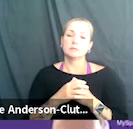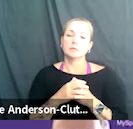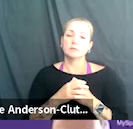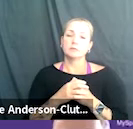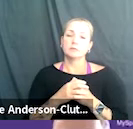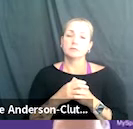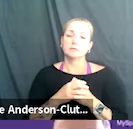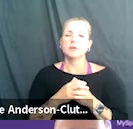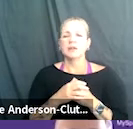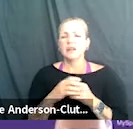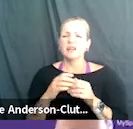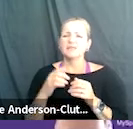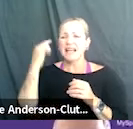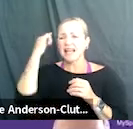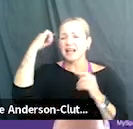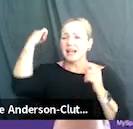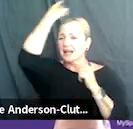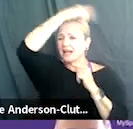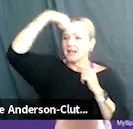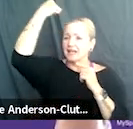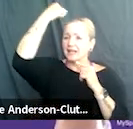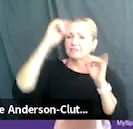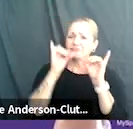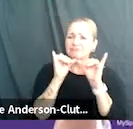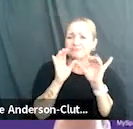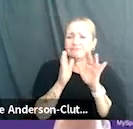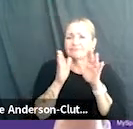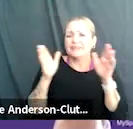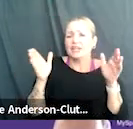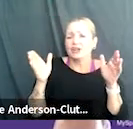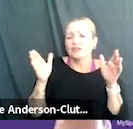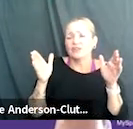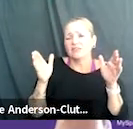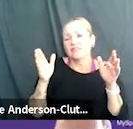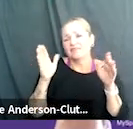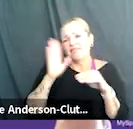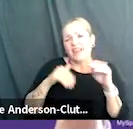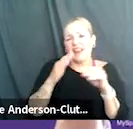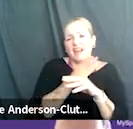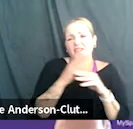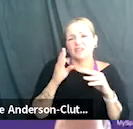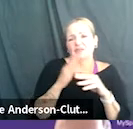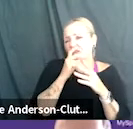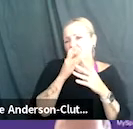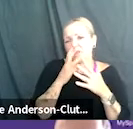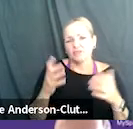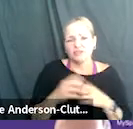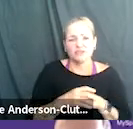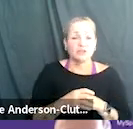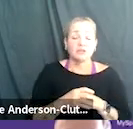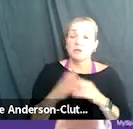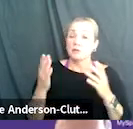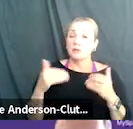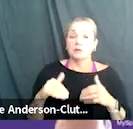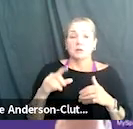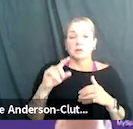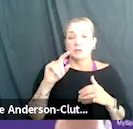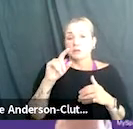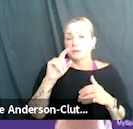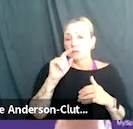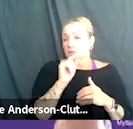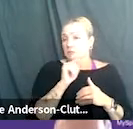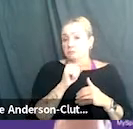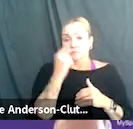slightly above average, but not dramatically so. He had no dysmorphic features, there were no tics, he didn't have any unusual involuntary